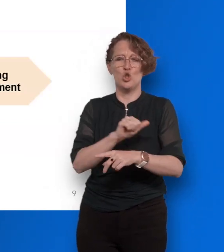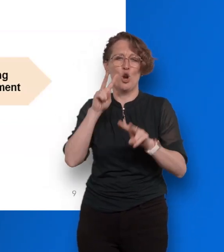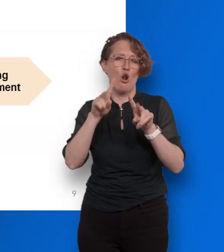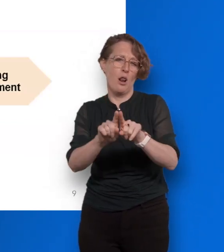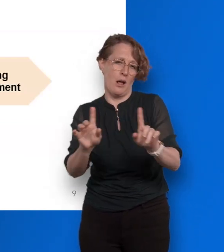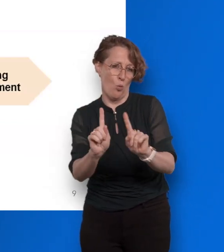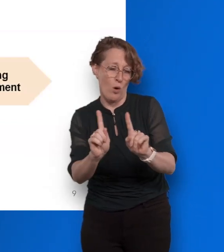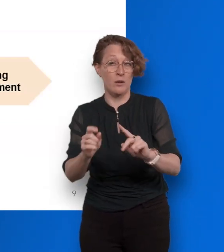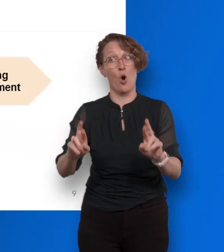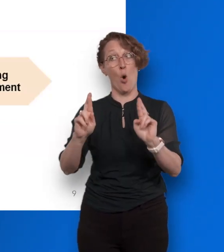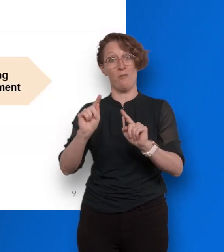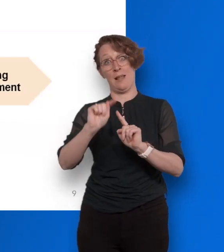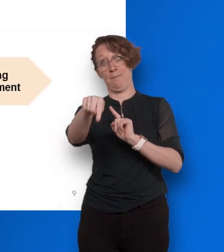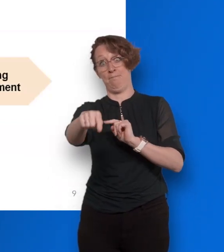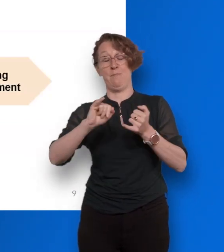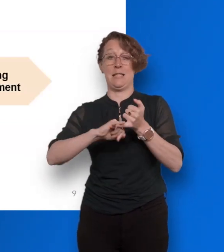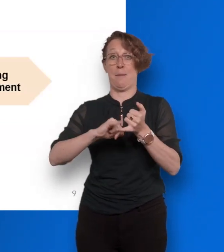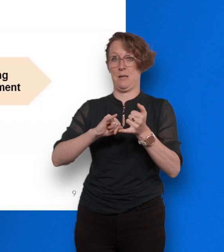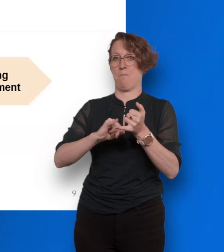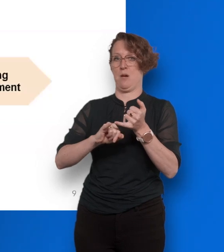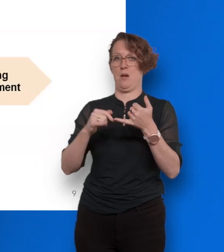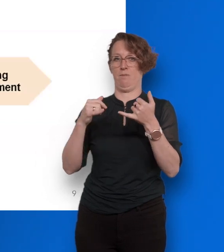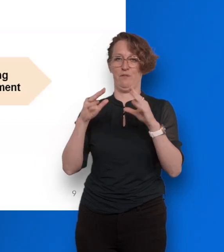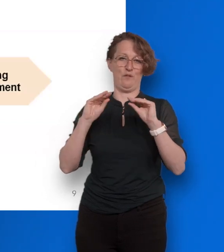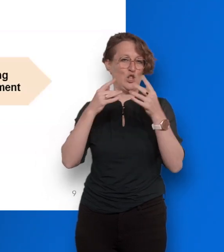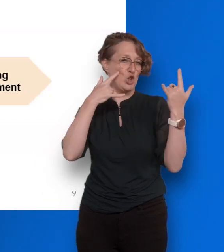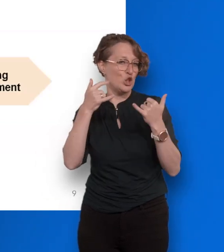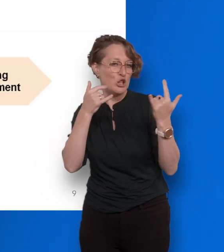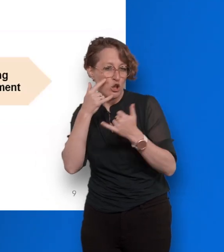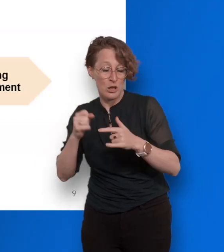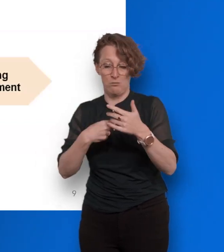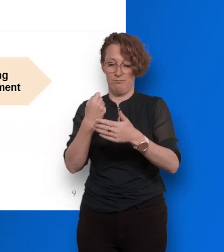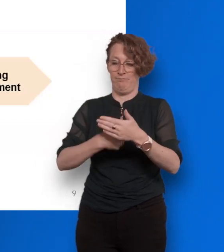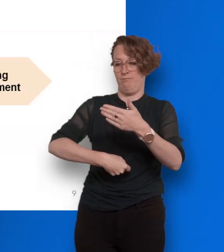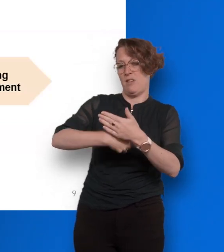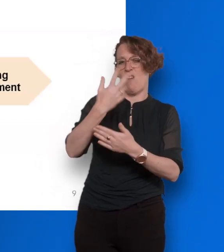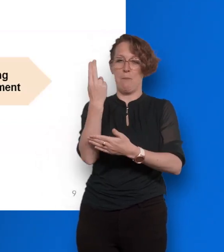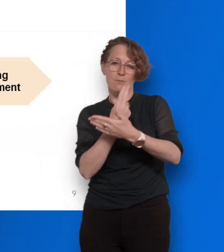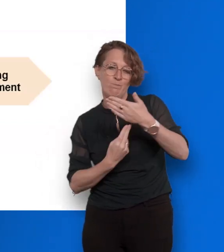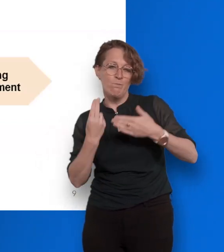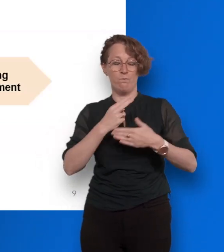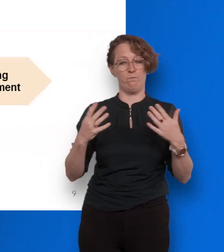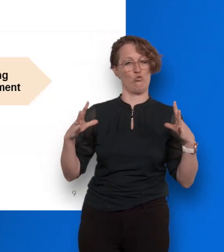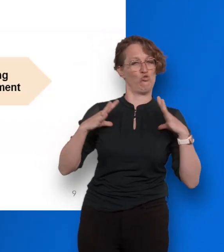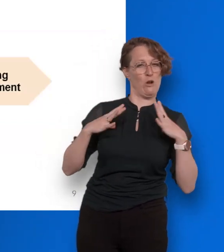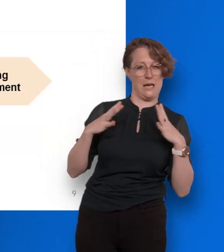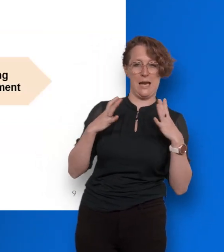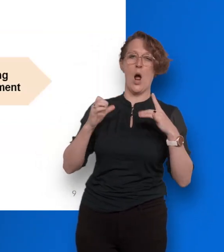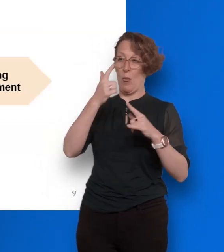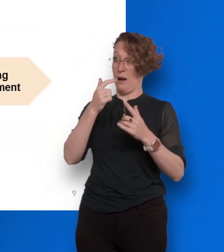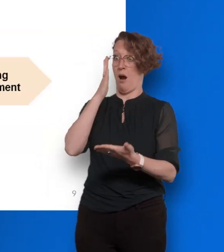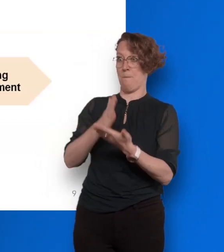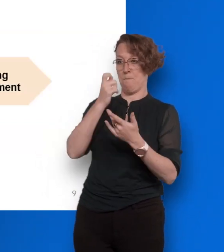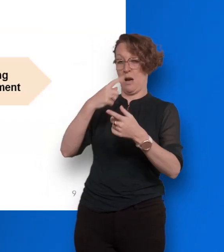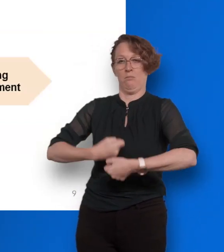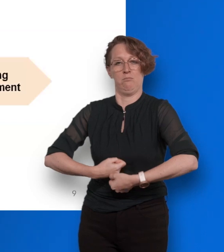like. And then hopefully by September, we will have developed, tested, and we'll be sort of ready to kind of roll